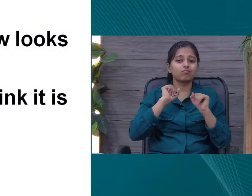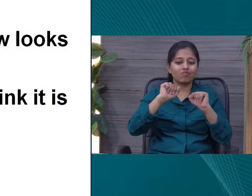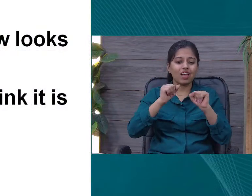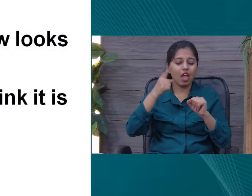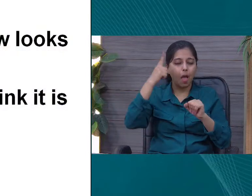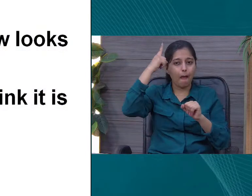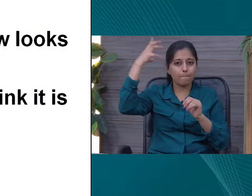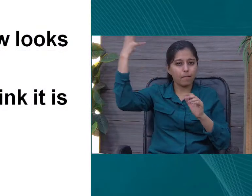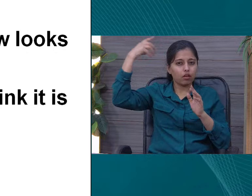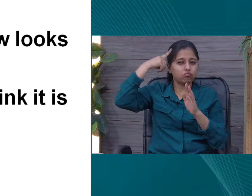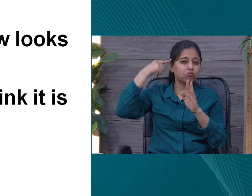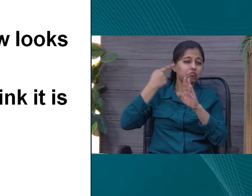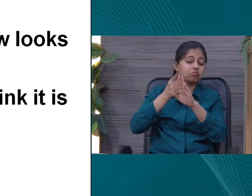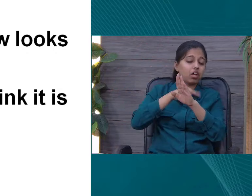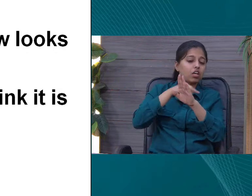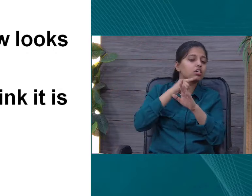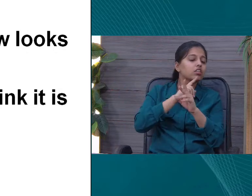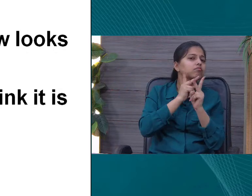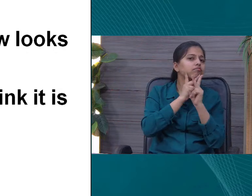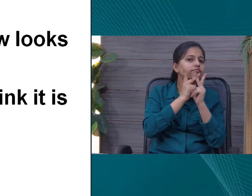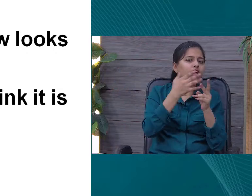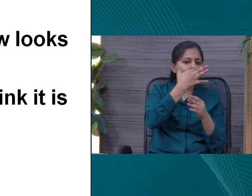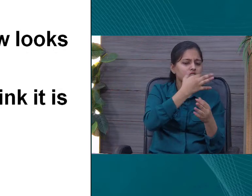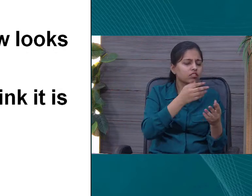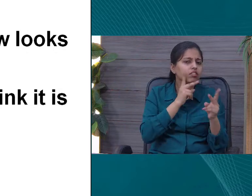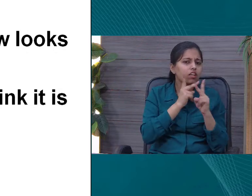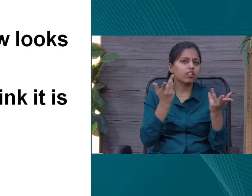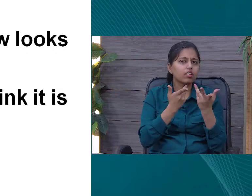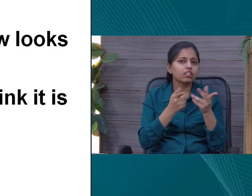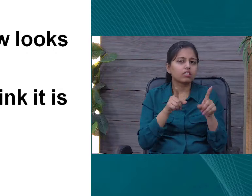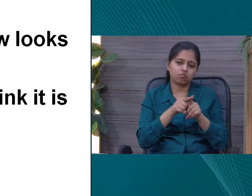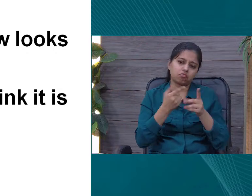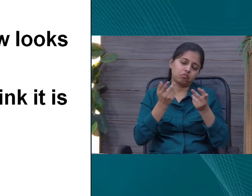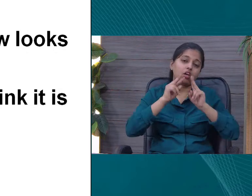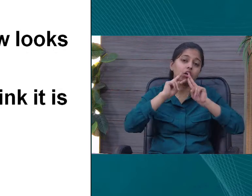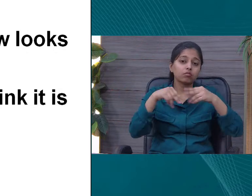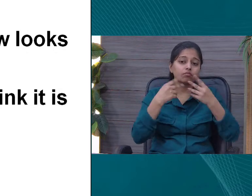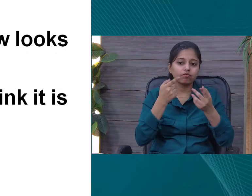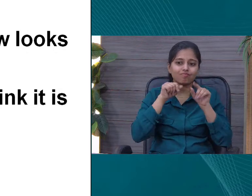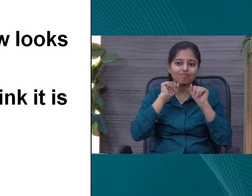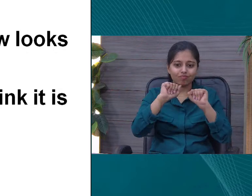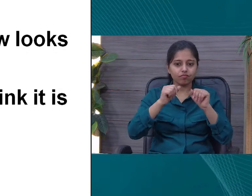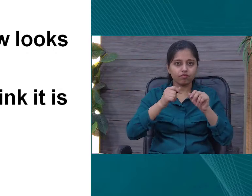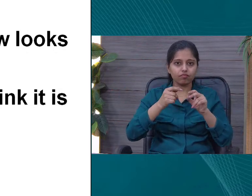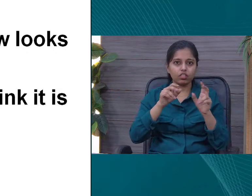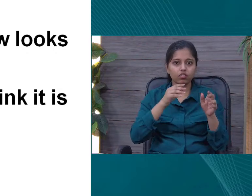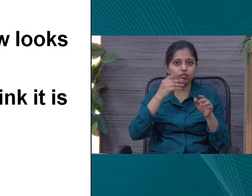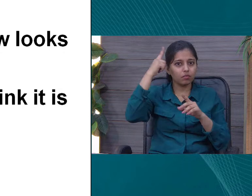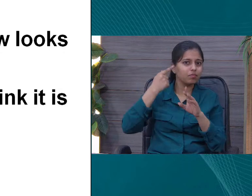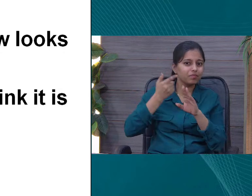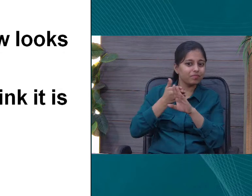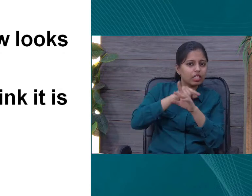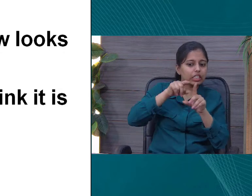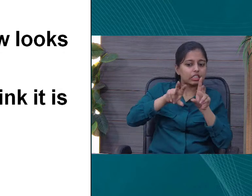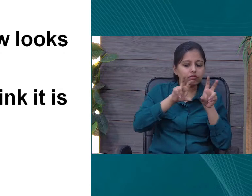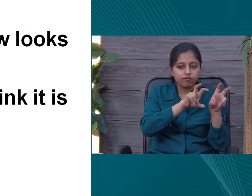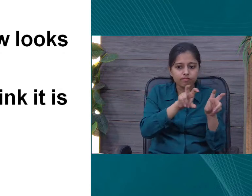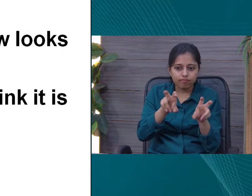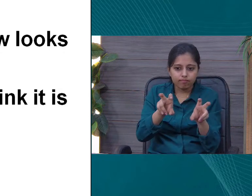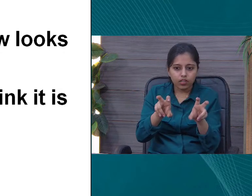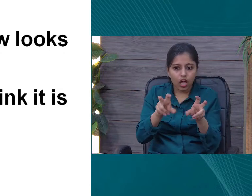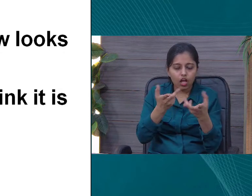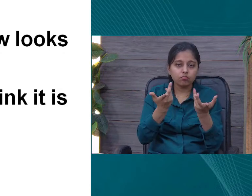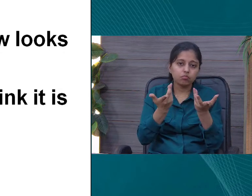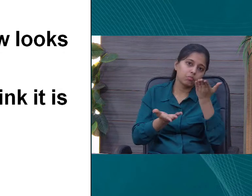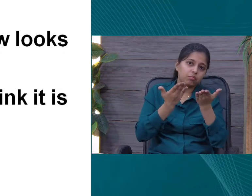like? We can you can tell, you just observe your shadows, and you can tell us that what your